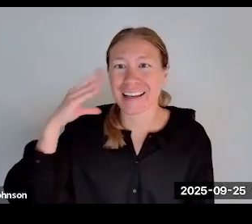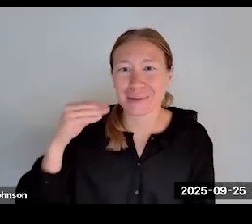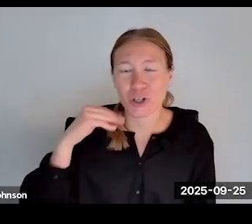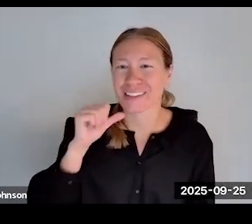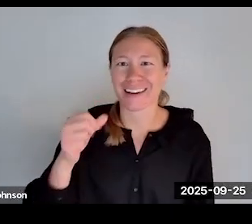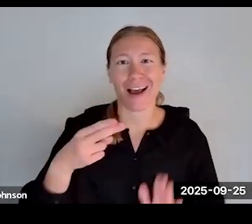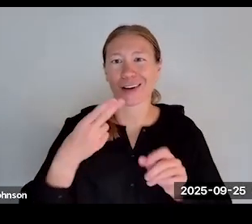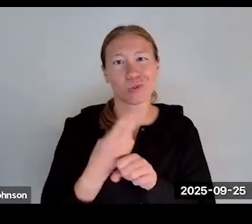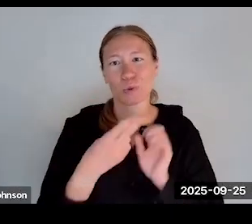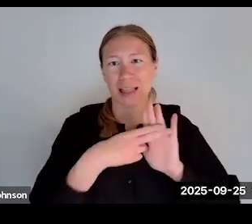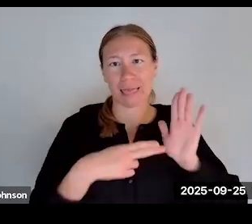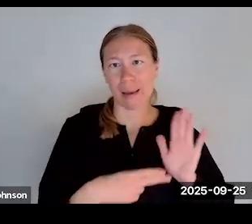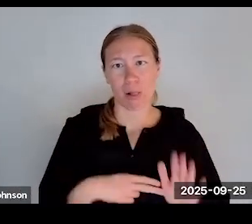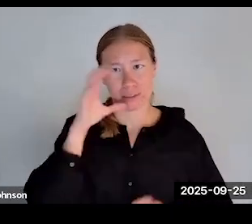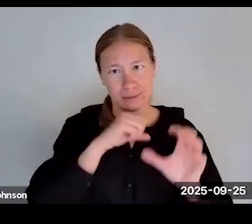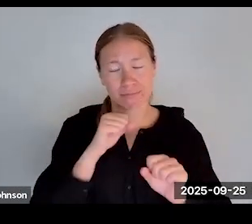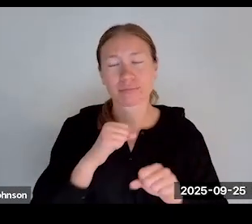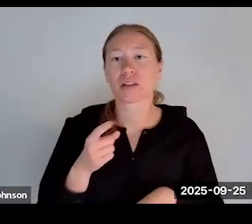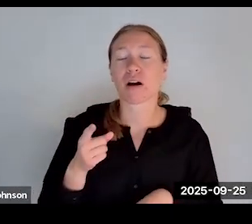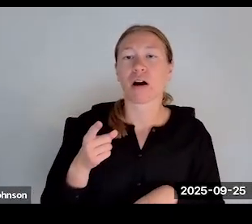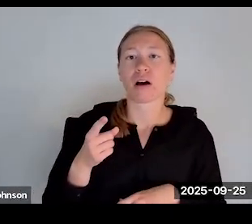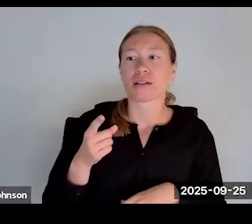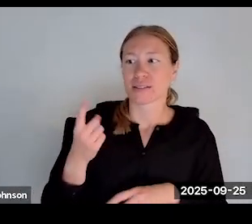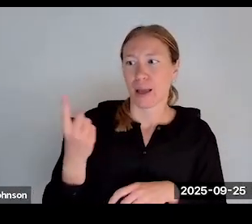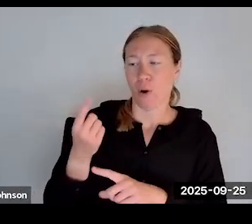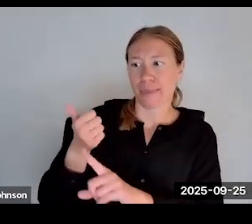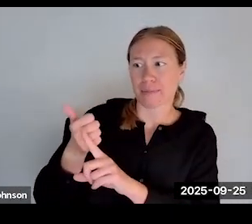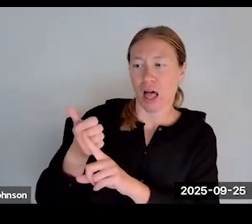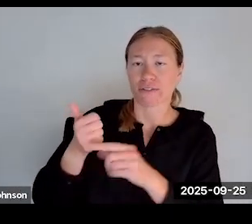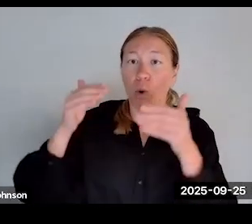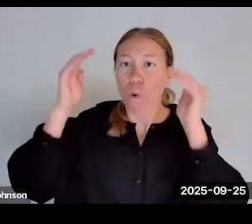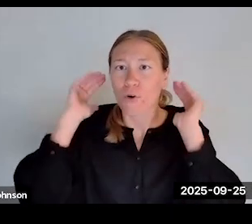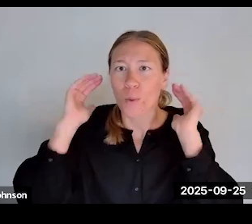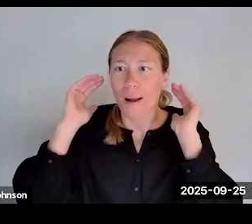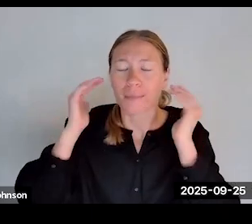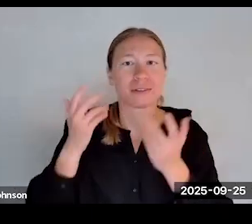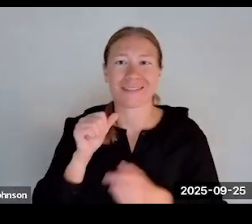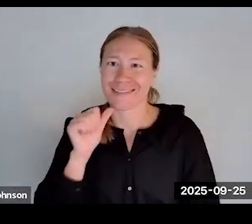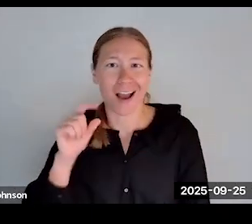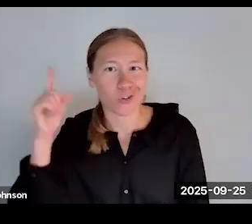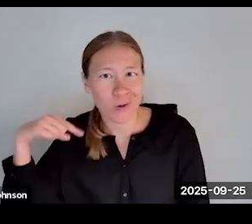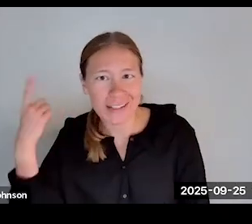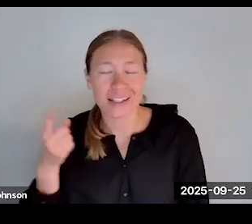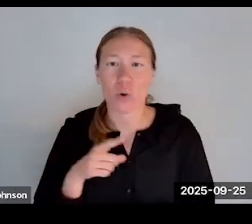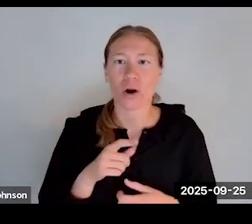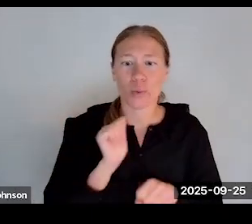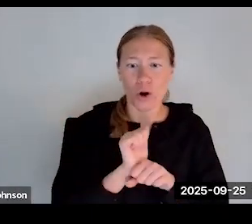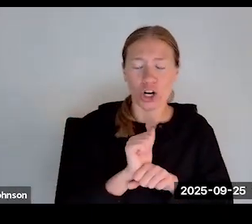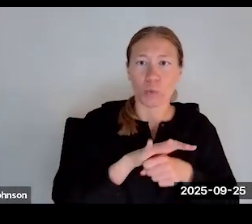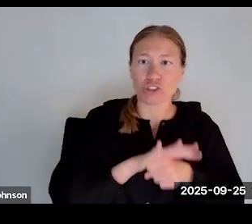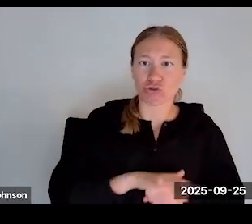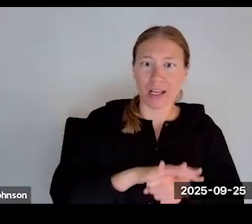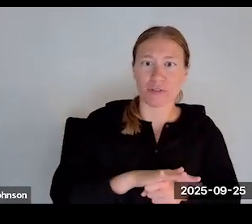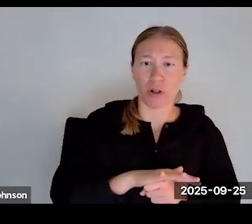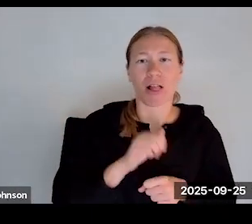than labels. Saying someone's overwhelmed instead of crazy, or that a task was stressful instead of saying that it